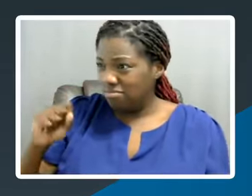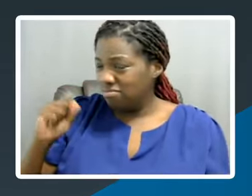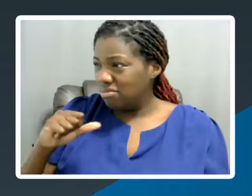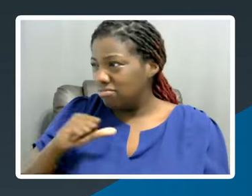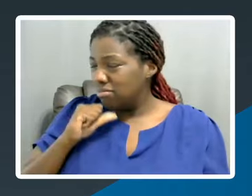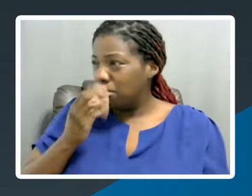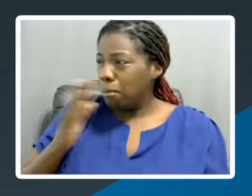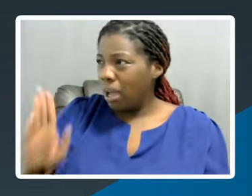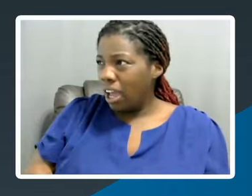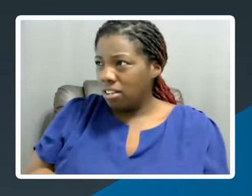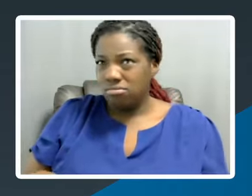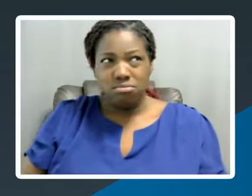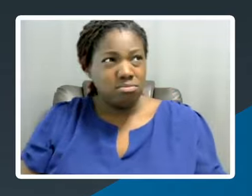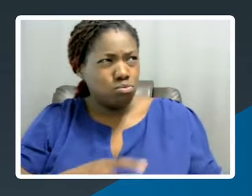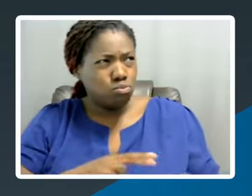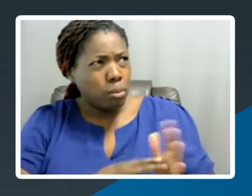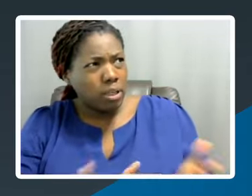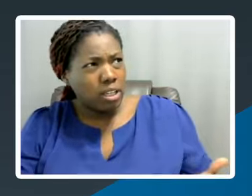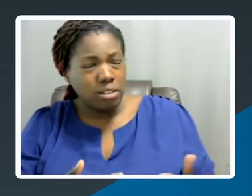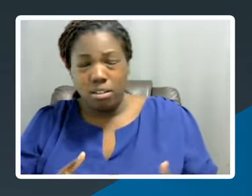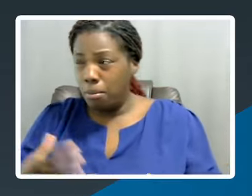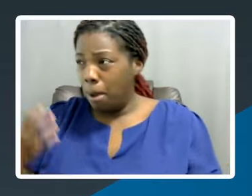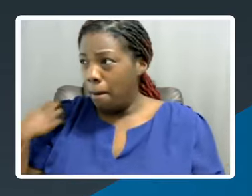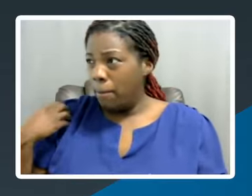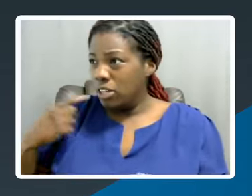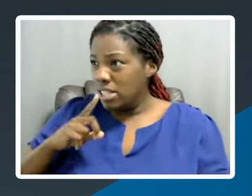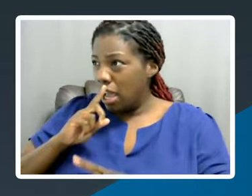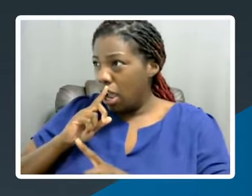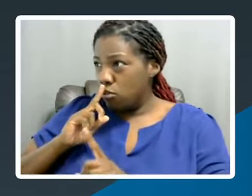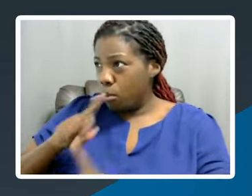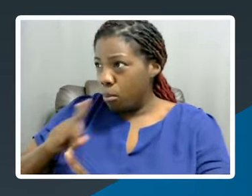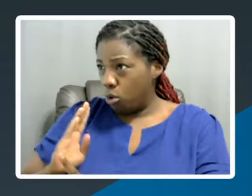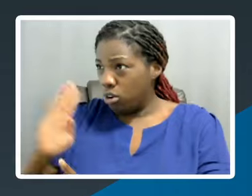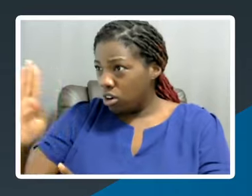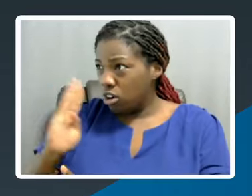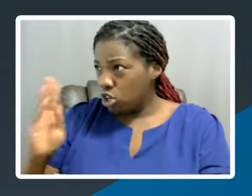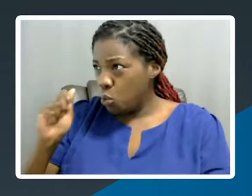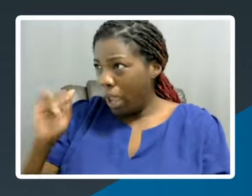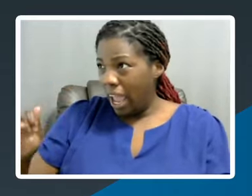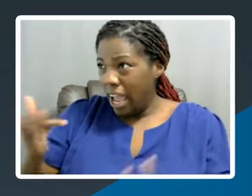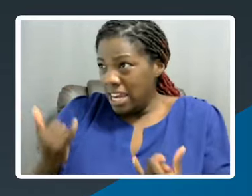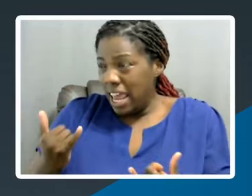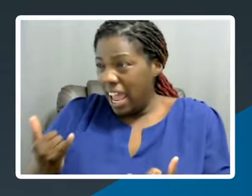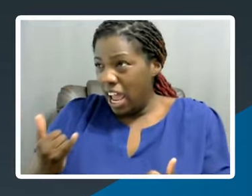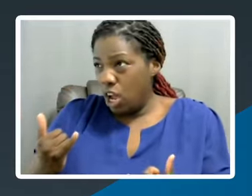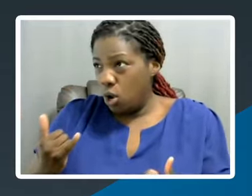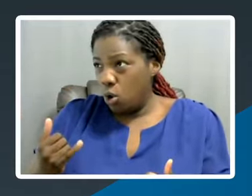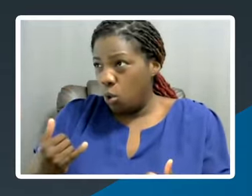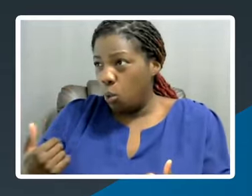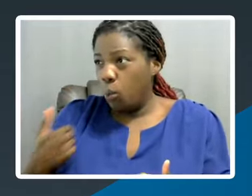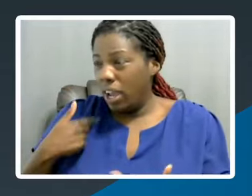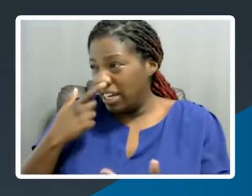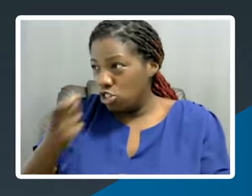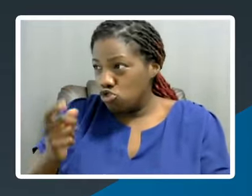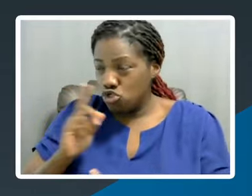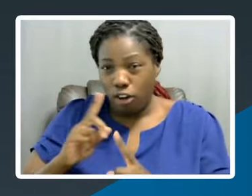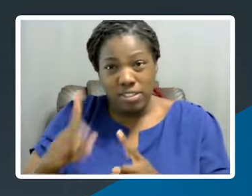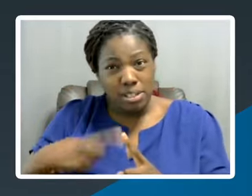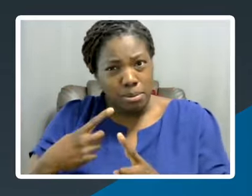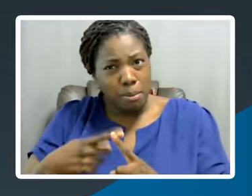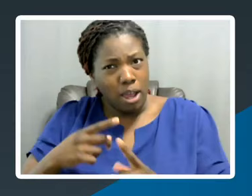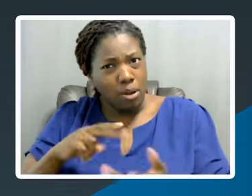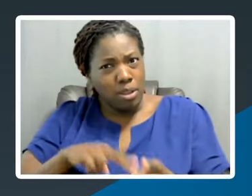well, what do you mean? And he said, well, you know, my boss, I'm a direct report to an AI. And we had an interesting conversation about what that meant and how